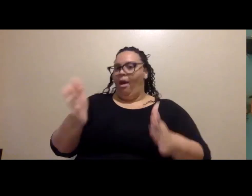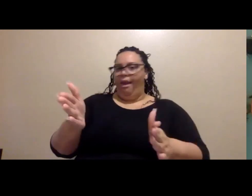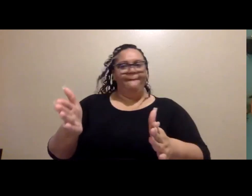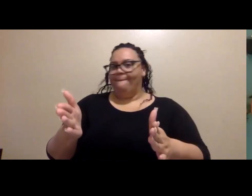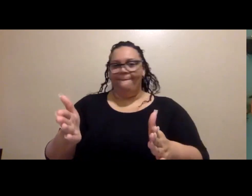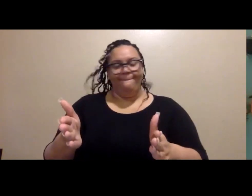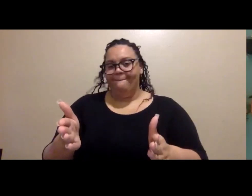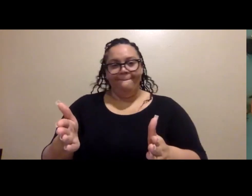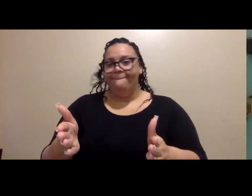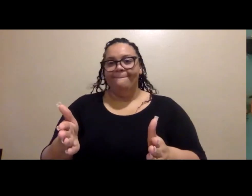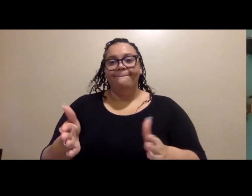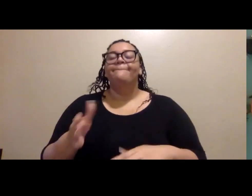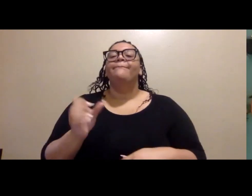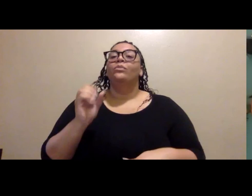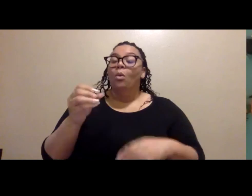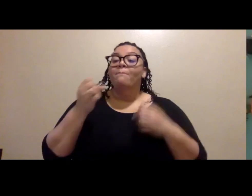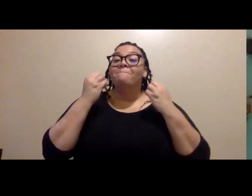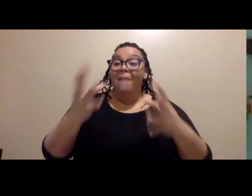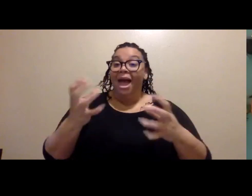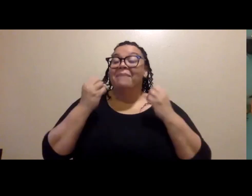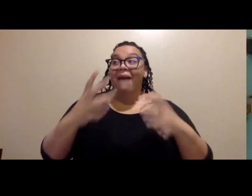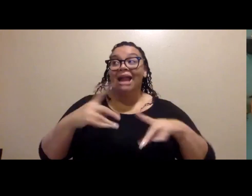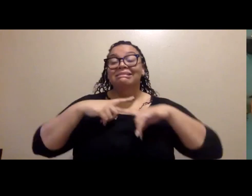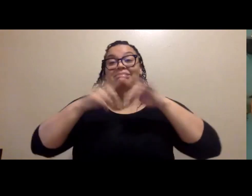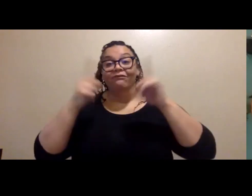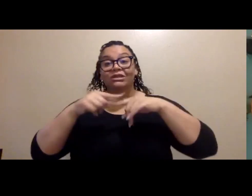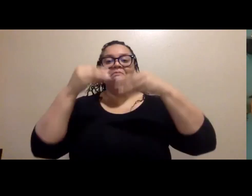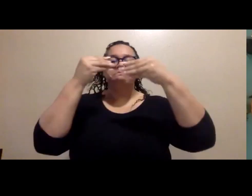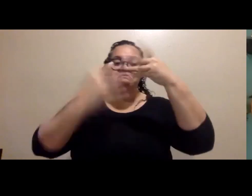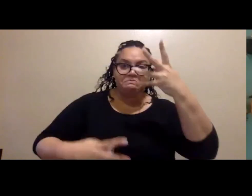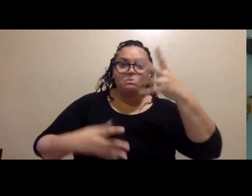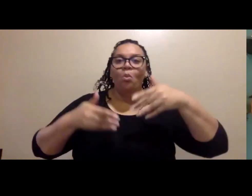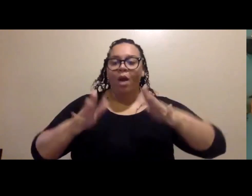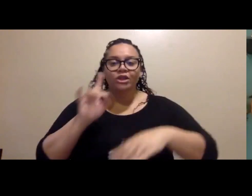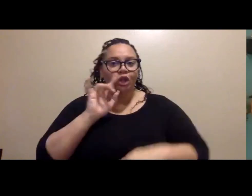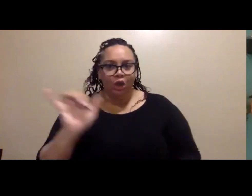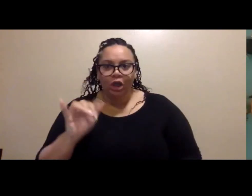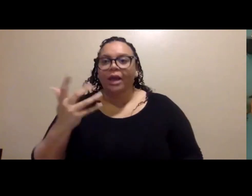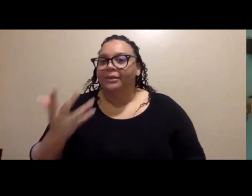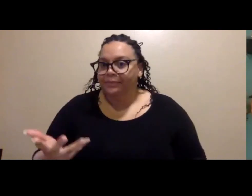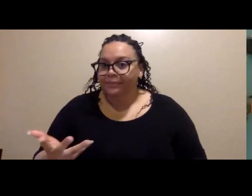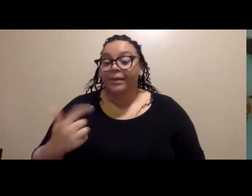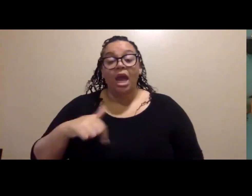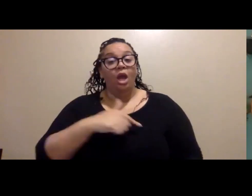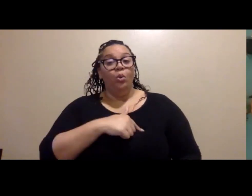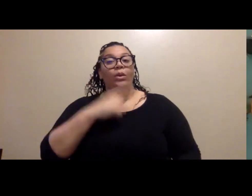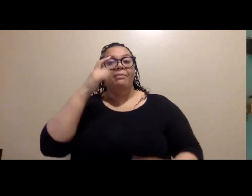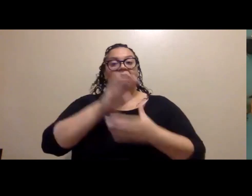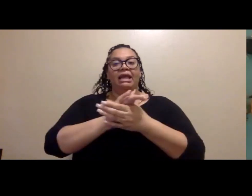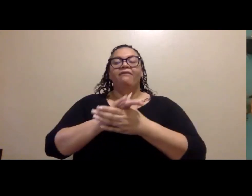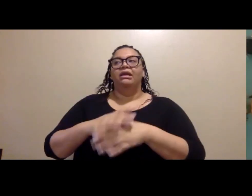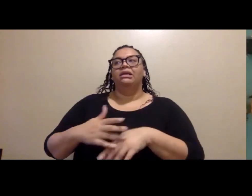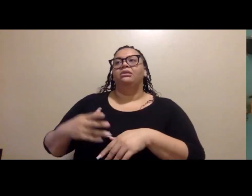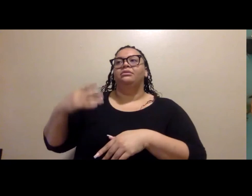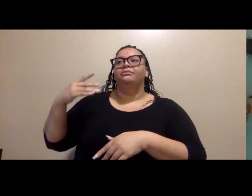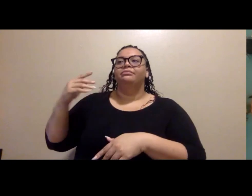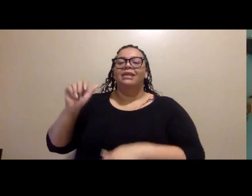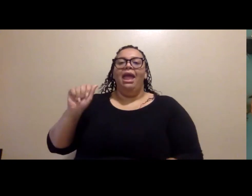doesn't have to look like one way. It can look like so many other different ways. And we believe in ancestral healing,